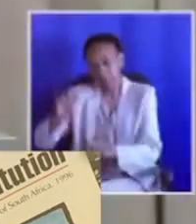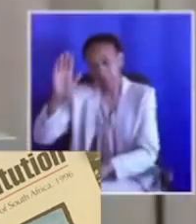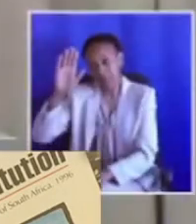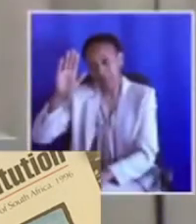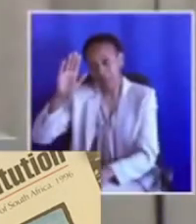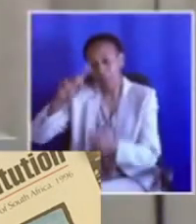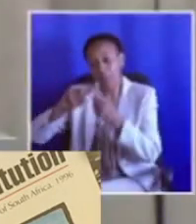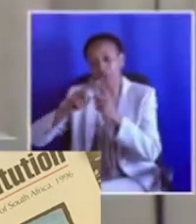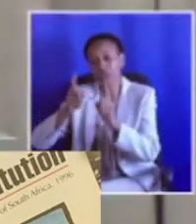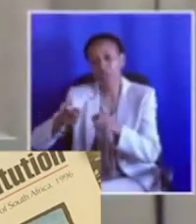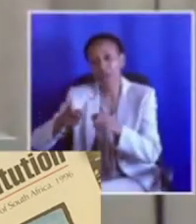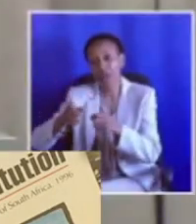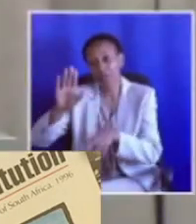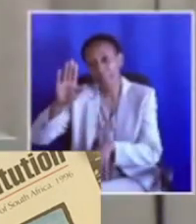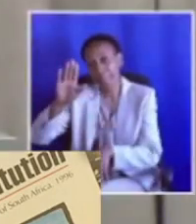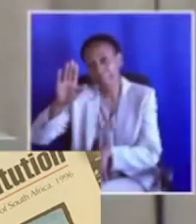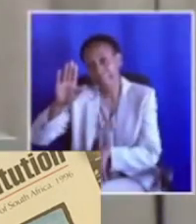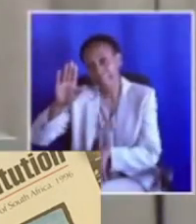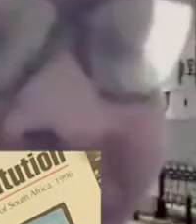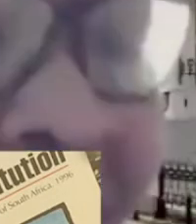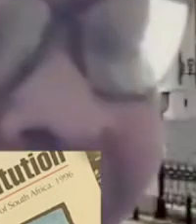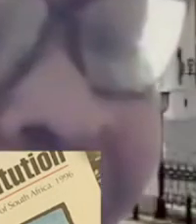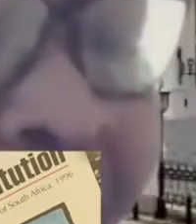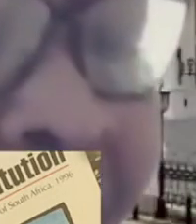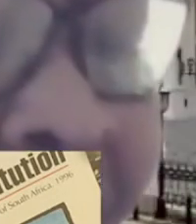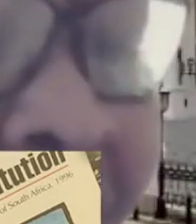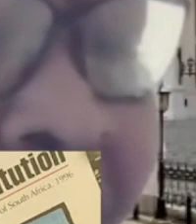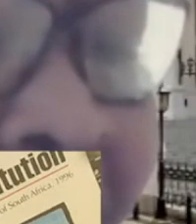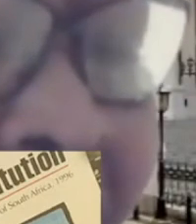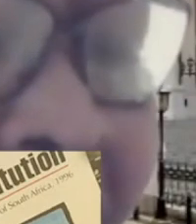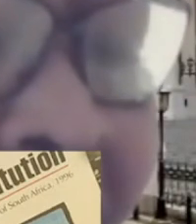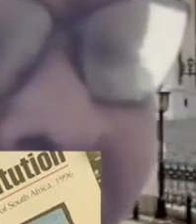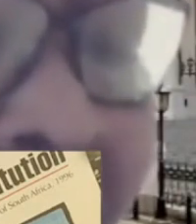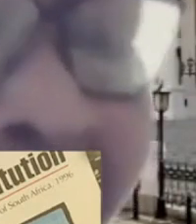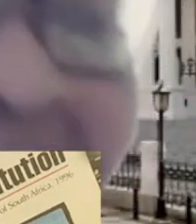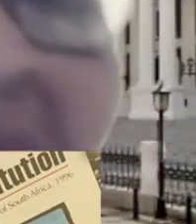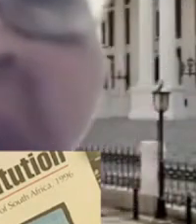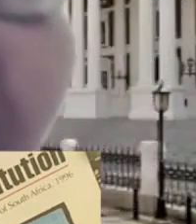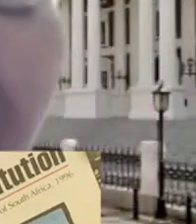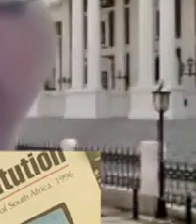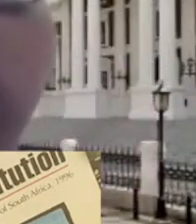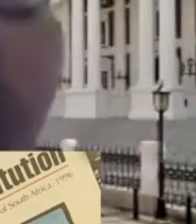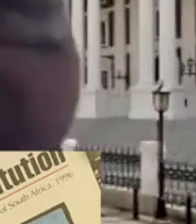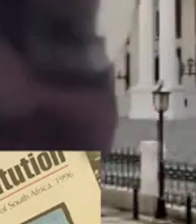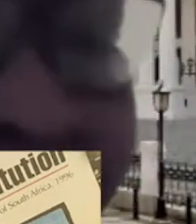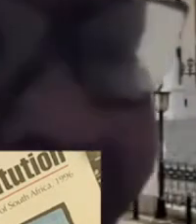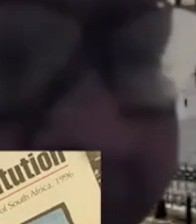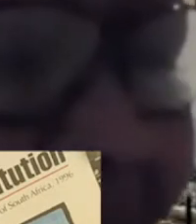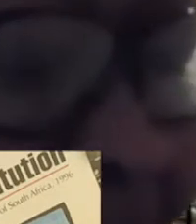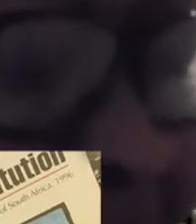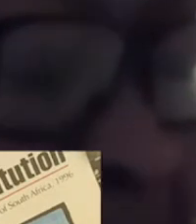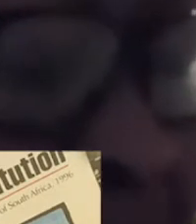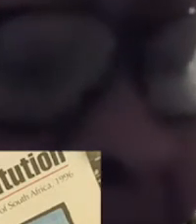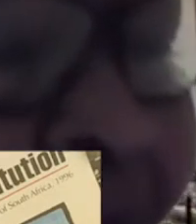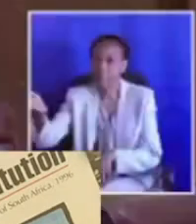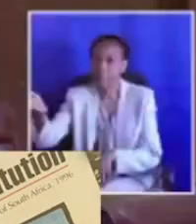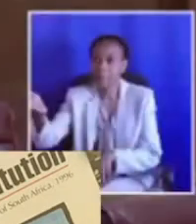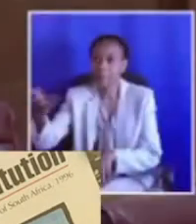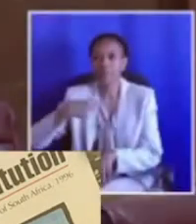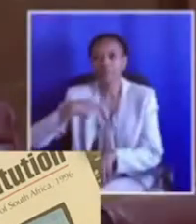rise on a point of order. And your order is? Honorable House Chairperson, I rise on a point of order. And your order is?